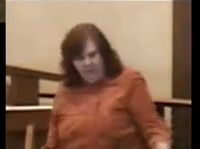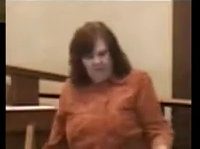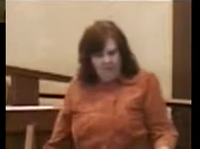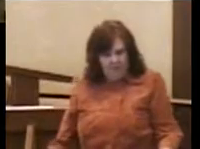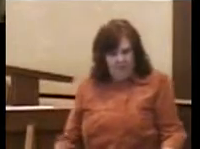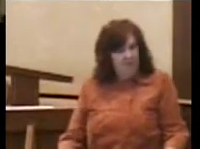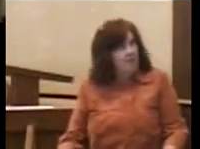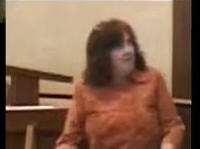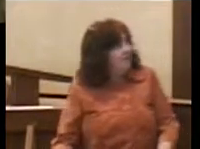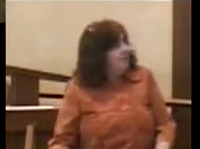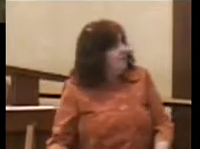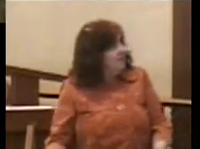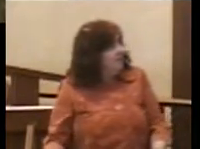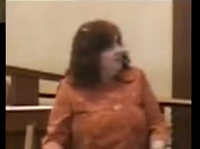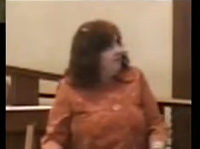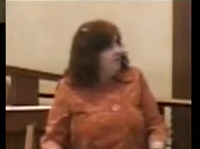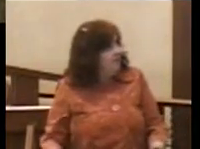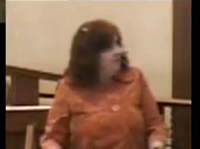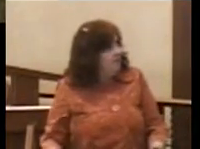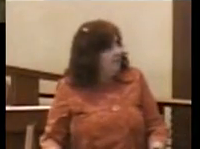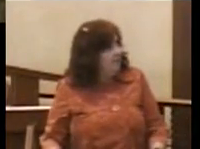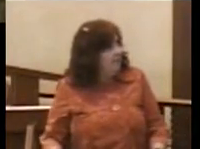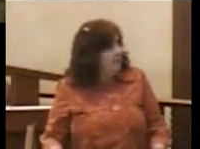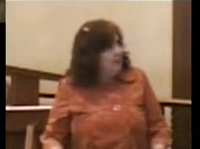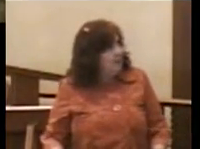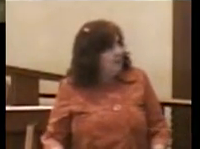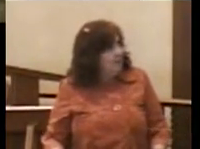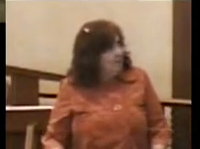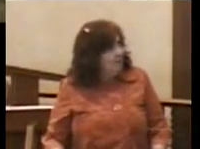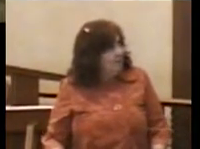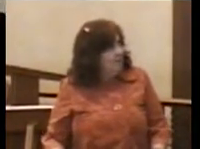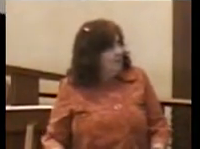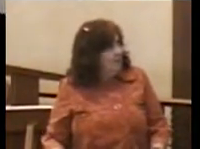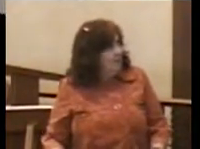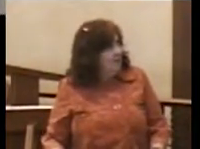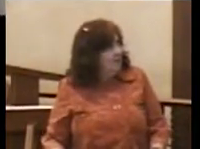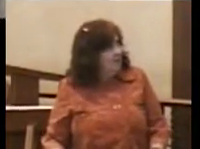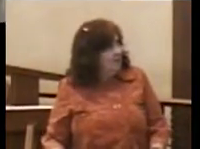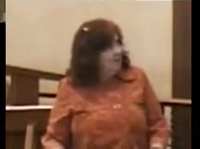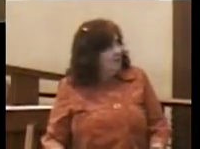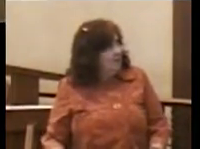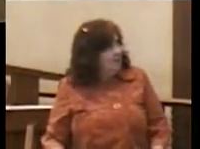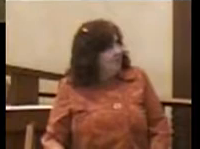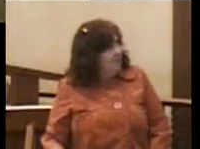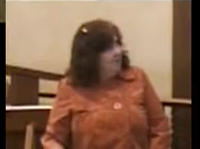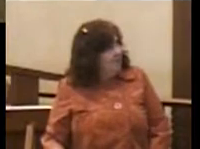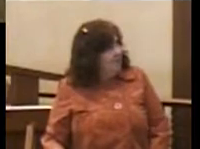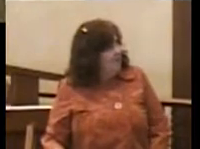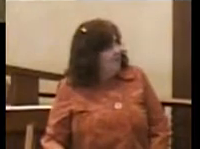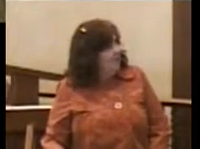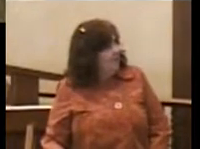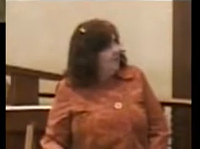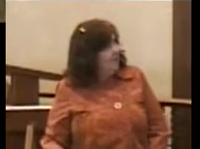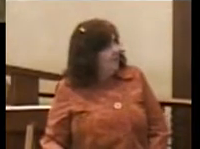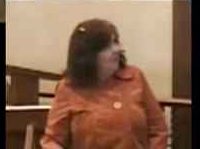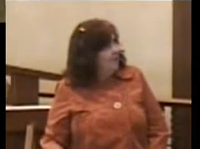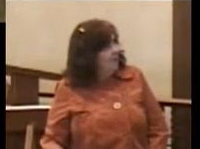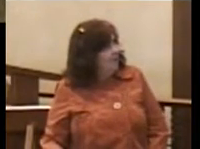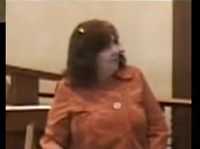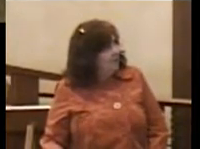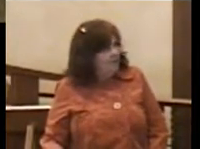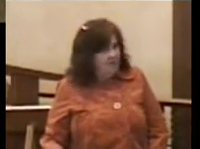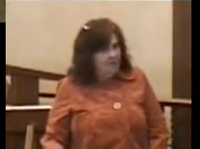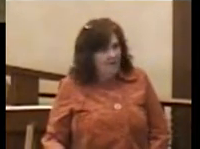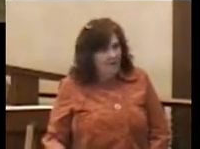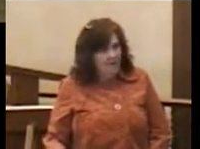farfalle, and a little elbow macaroni, and a little more mustard jelly. We've